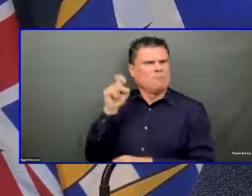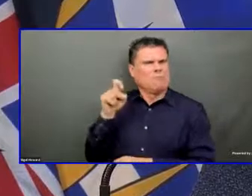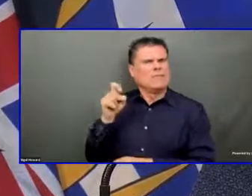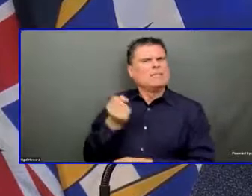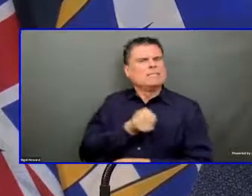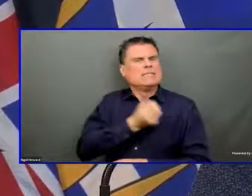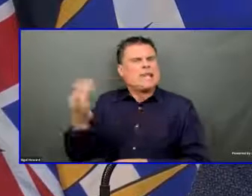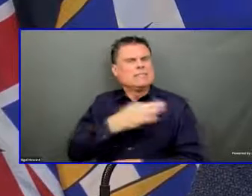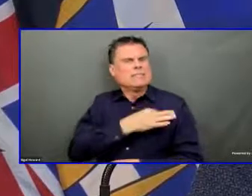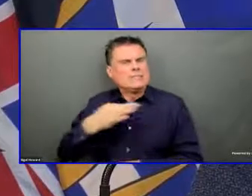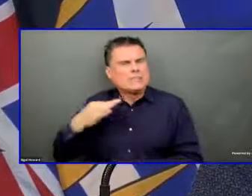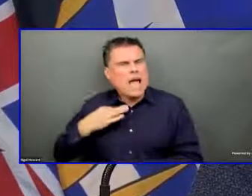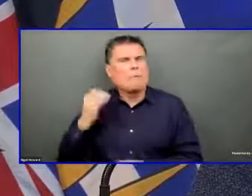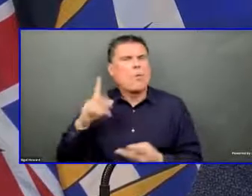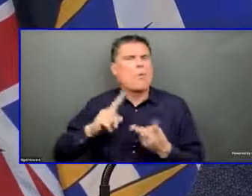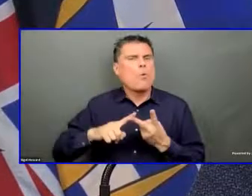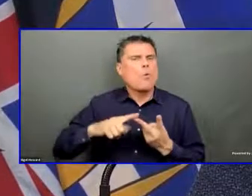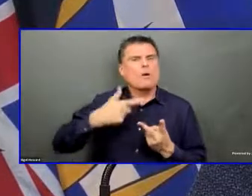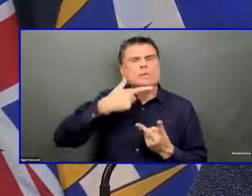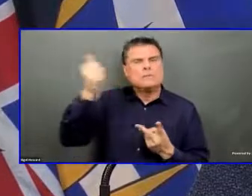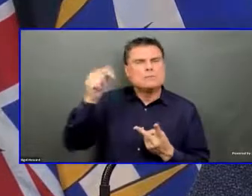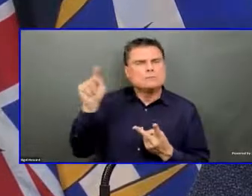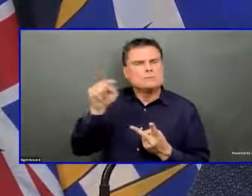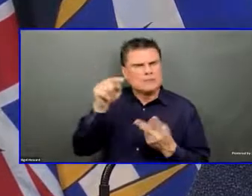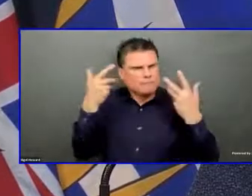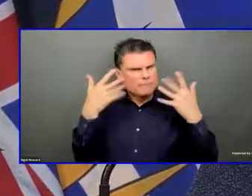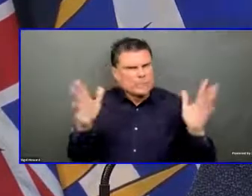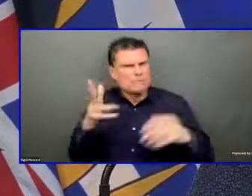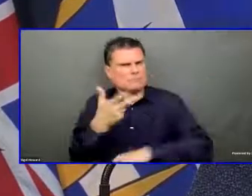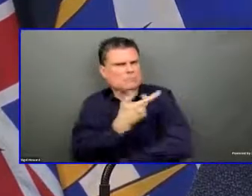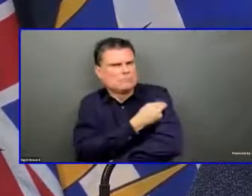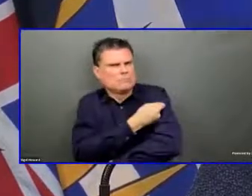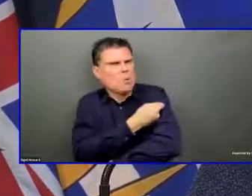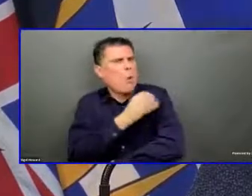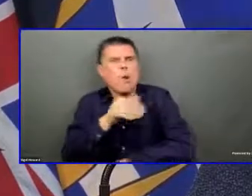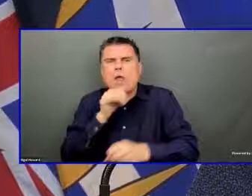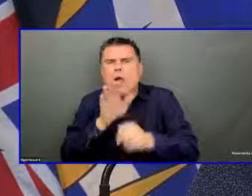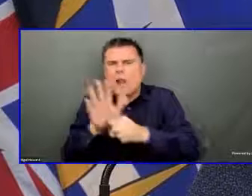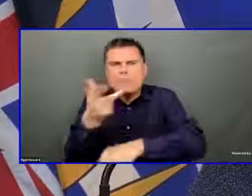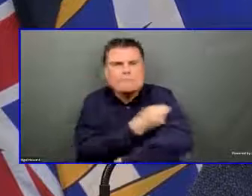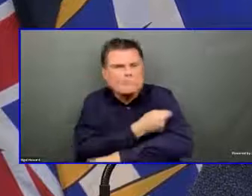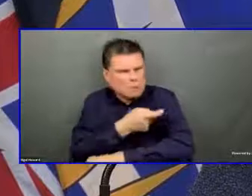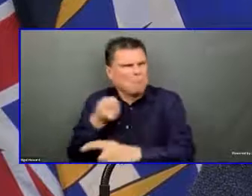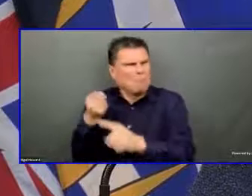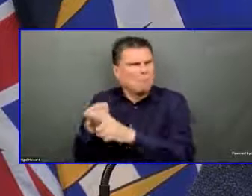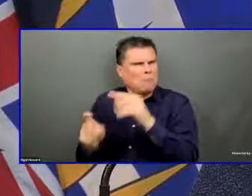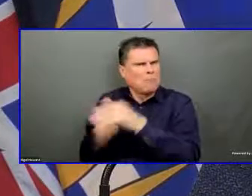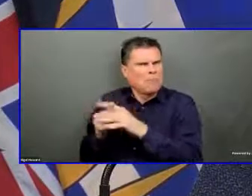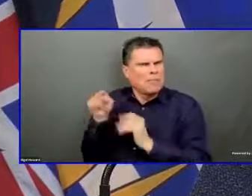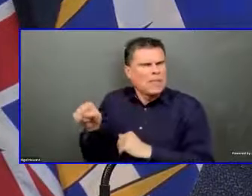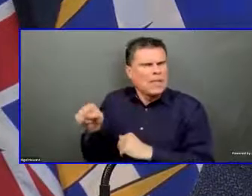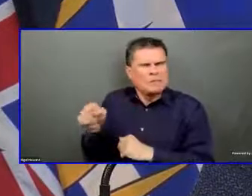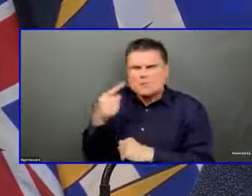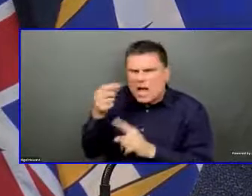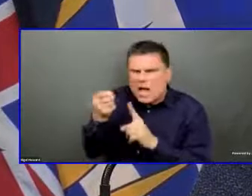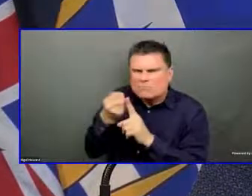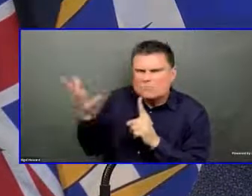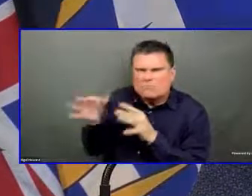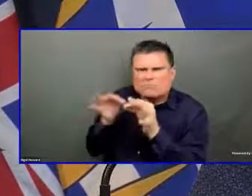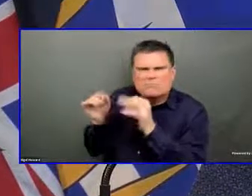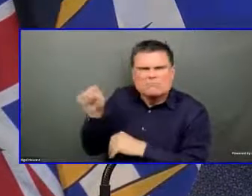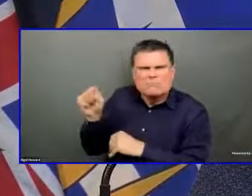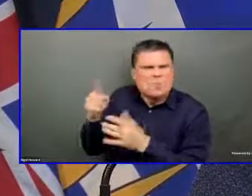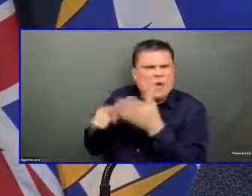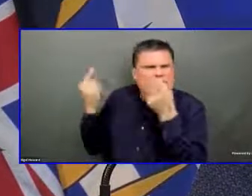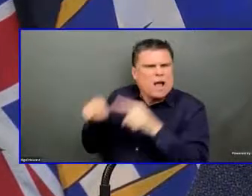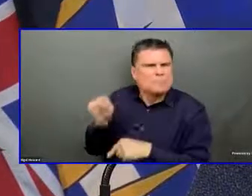if you or Minister could have any update or information on what the situation is there. Yeah, so I know Interior Health is looking at that very